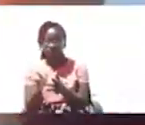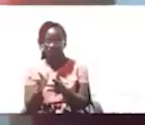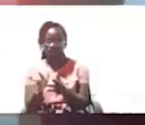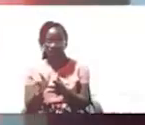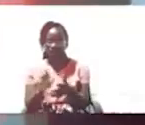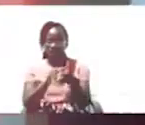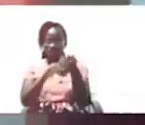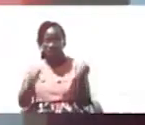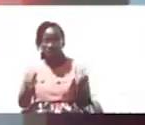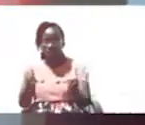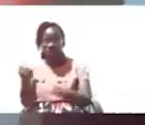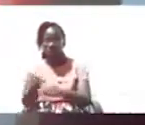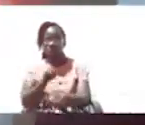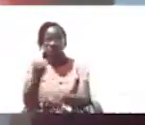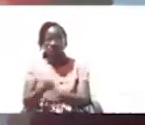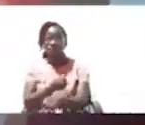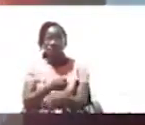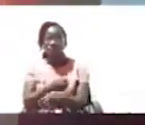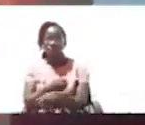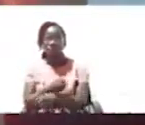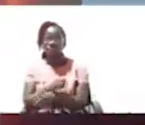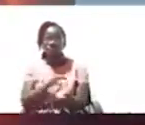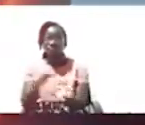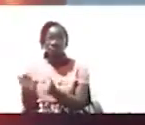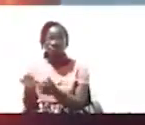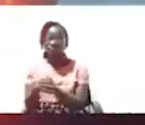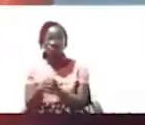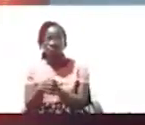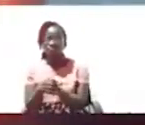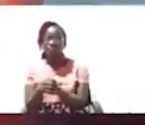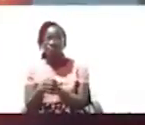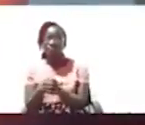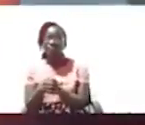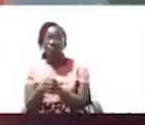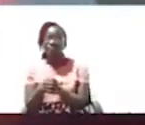Roll away the stone. I pray,